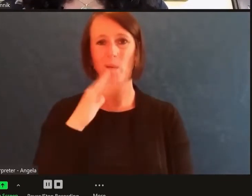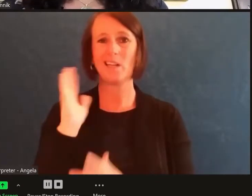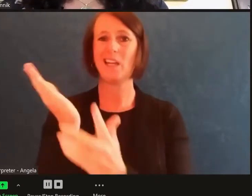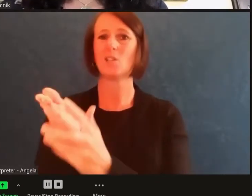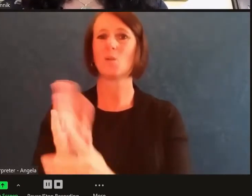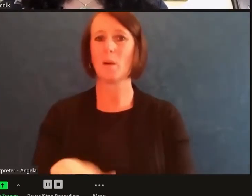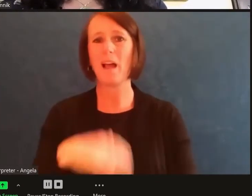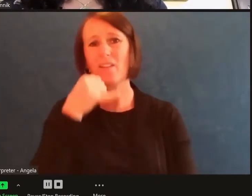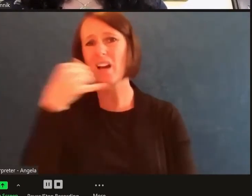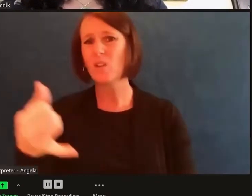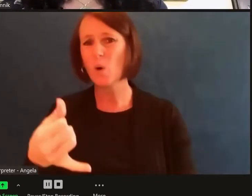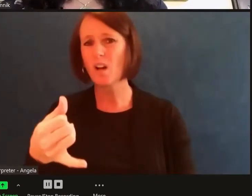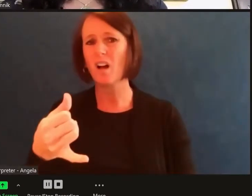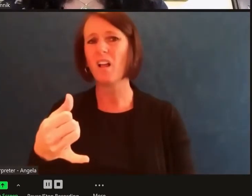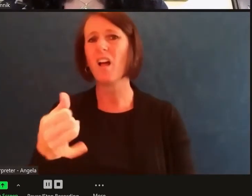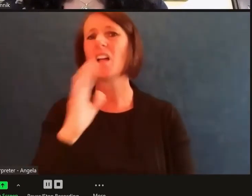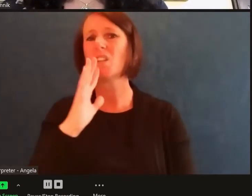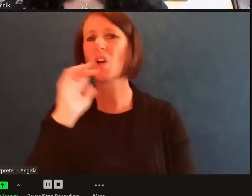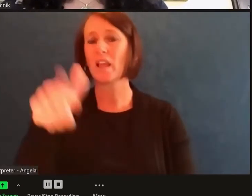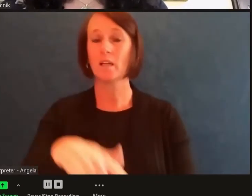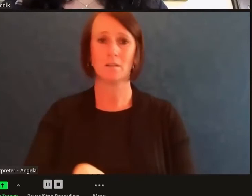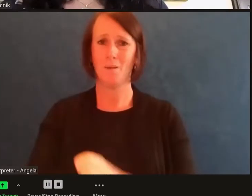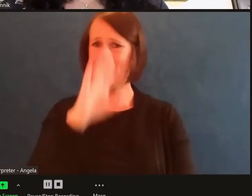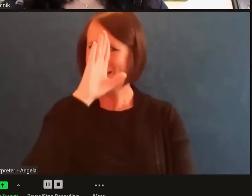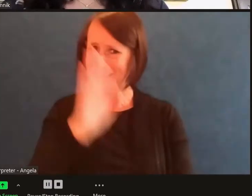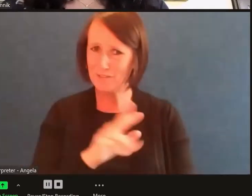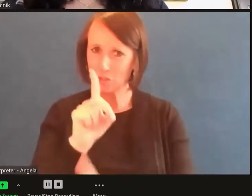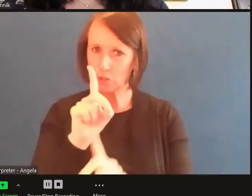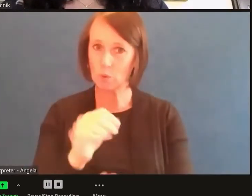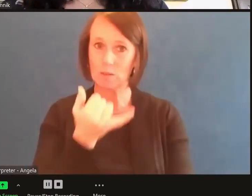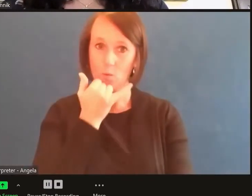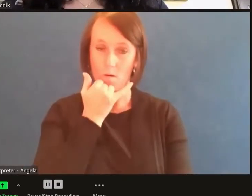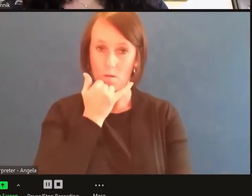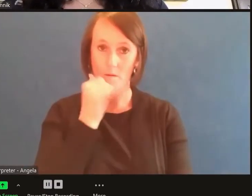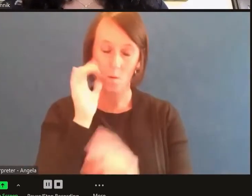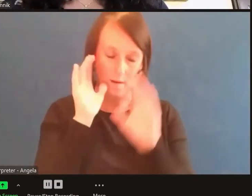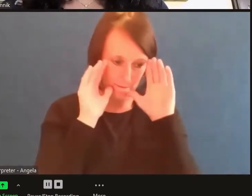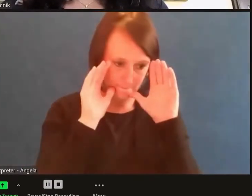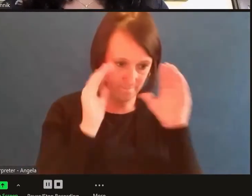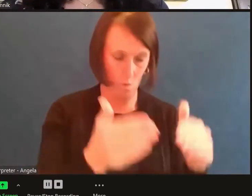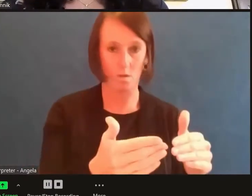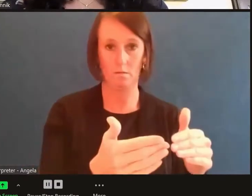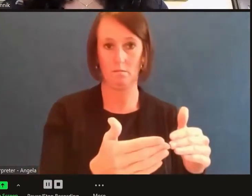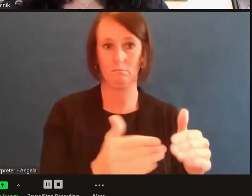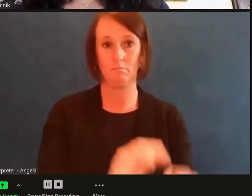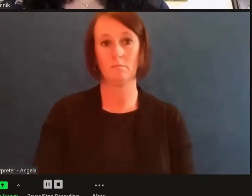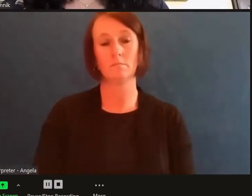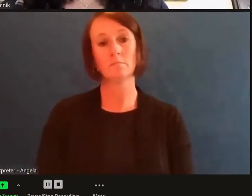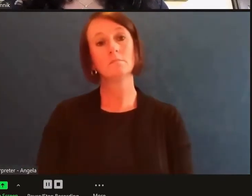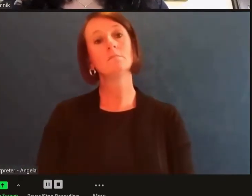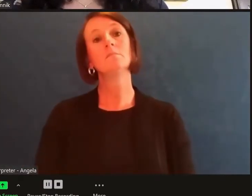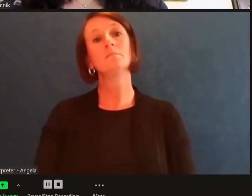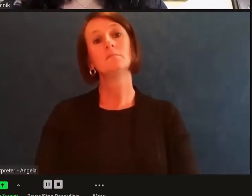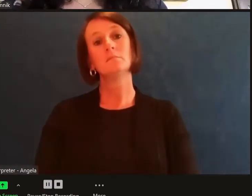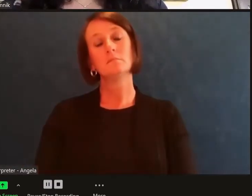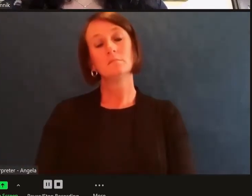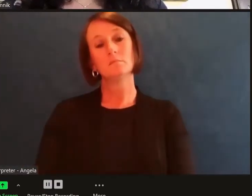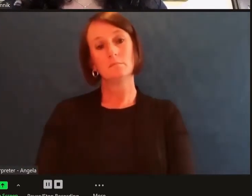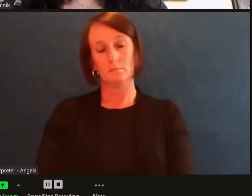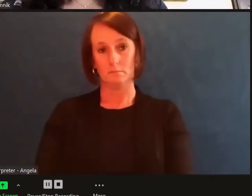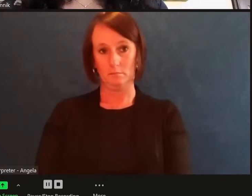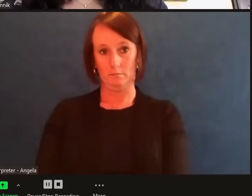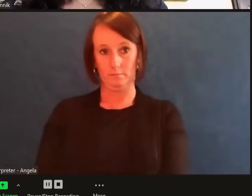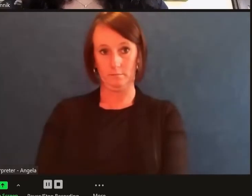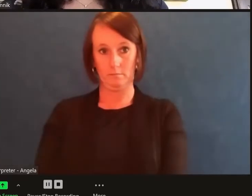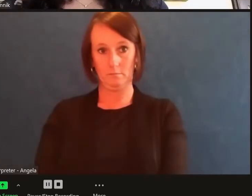a phone call. I'll get back to you later. It's just wrong. So I focus on what I'm doing. Okay, next question from an